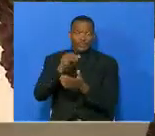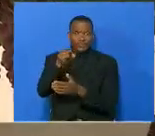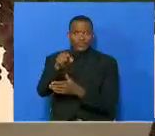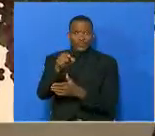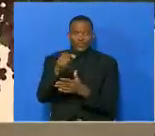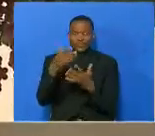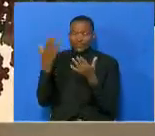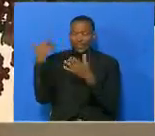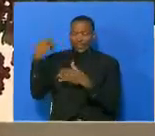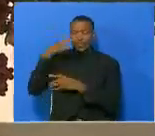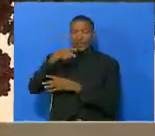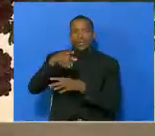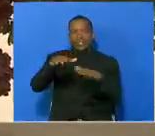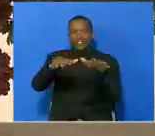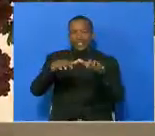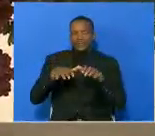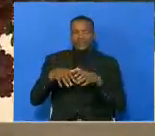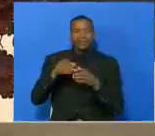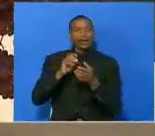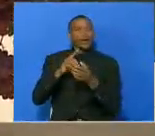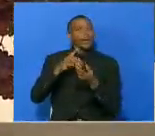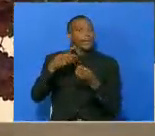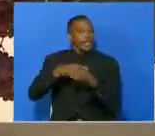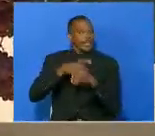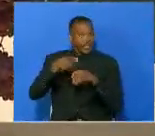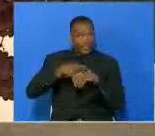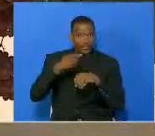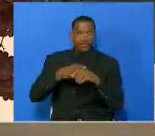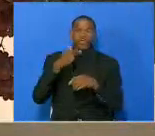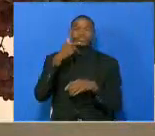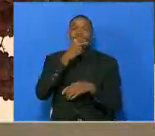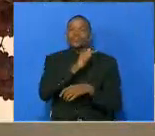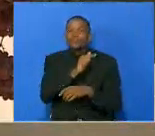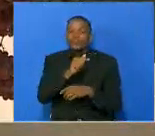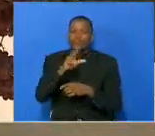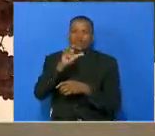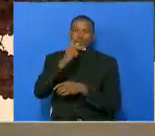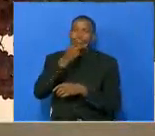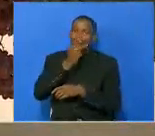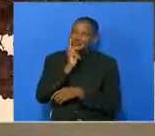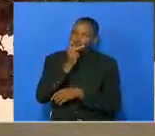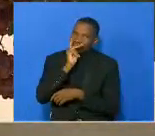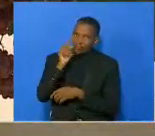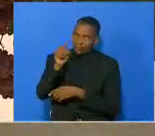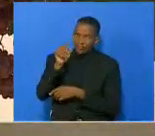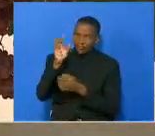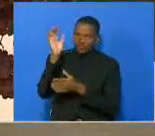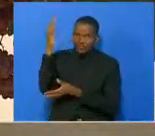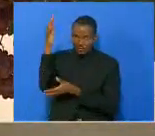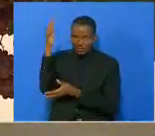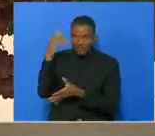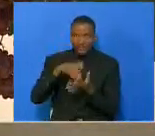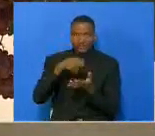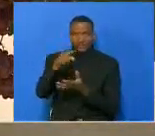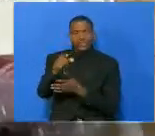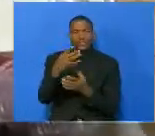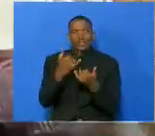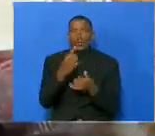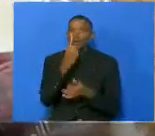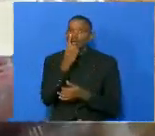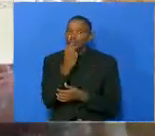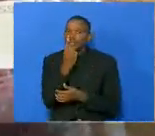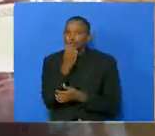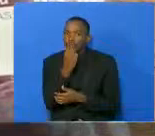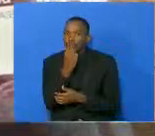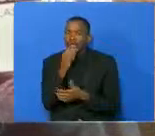ra lema yalo bo ditapole, ra lema ditamati, ra lema le kofi, mo nakong ya gompieko re lema le one moretlo.